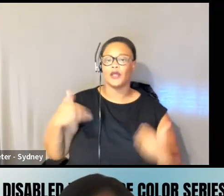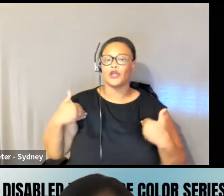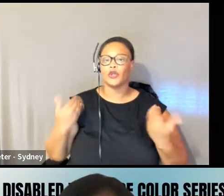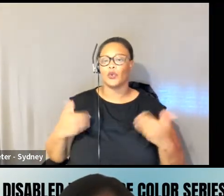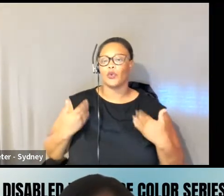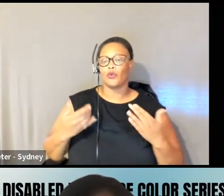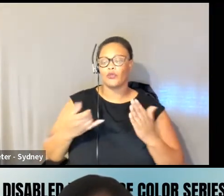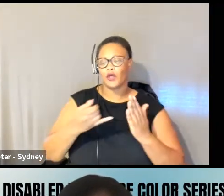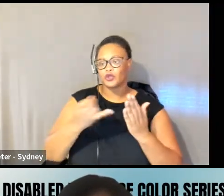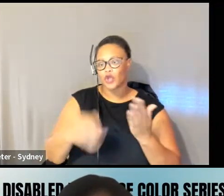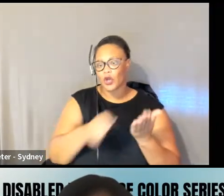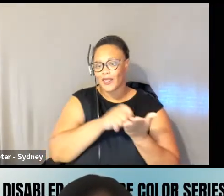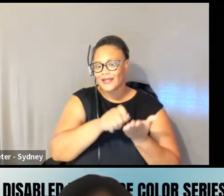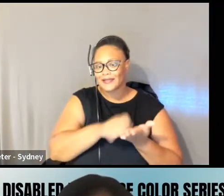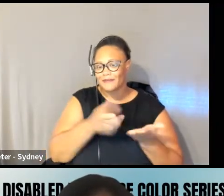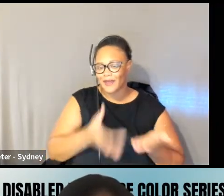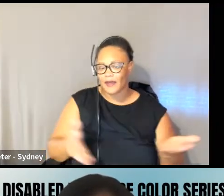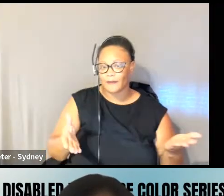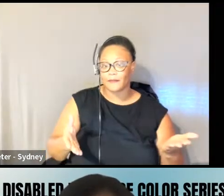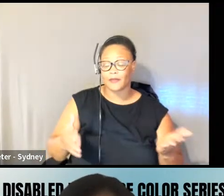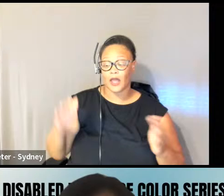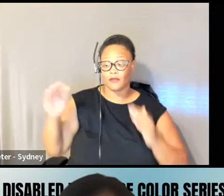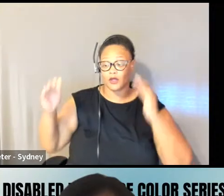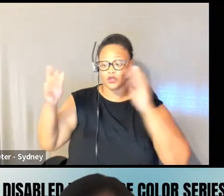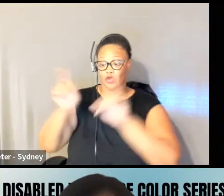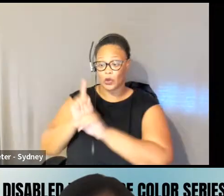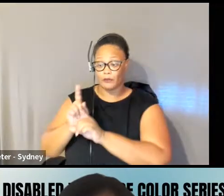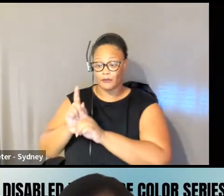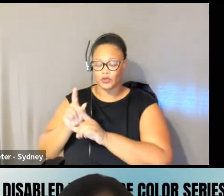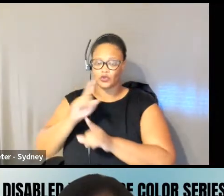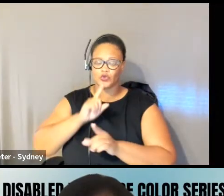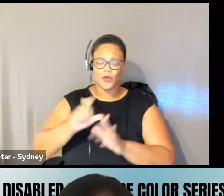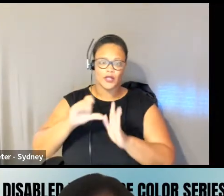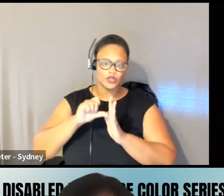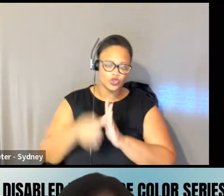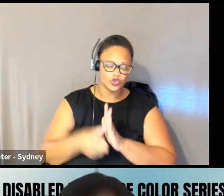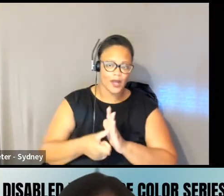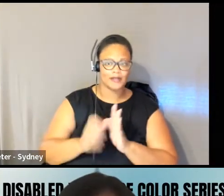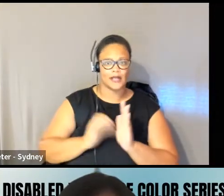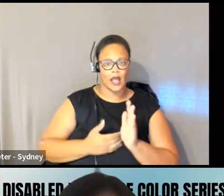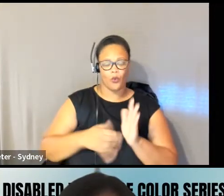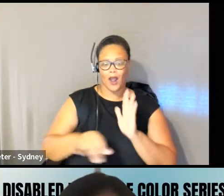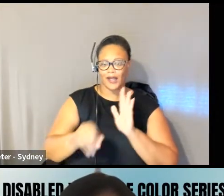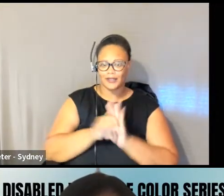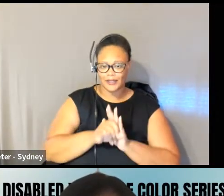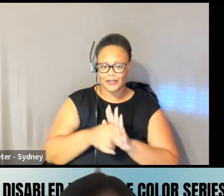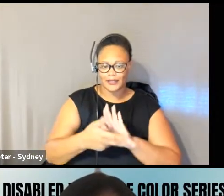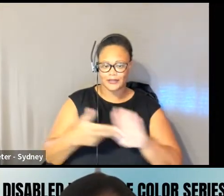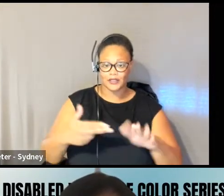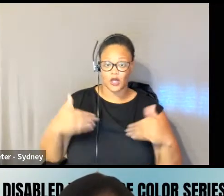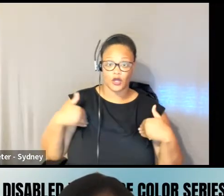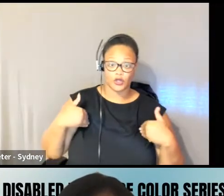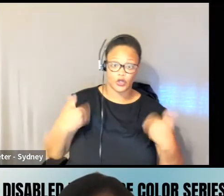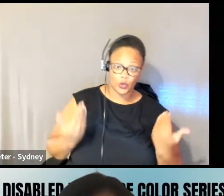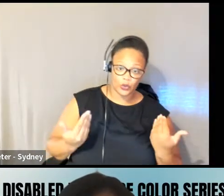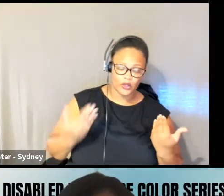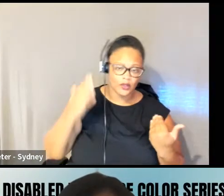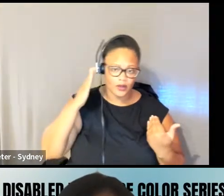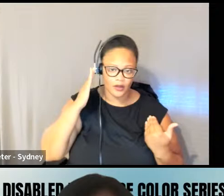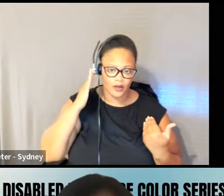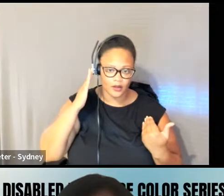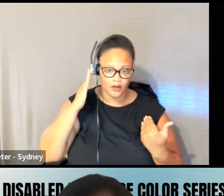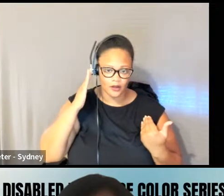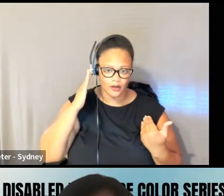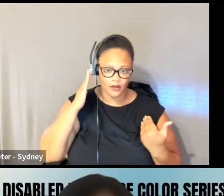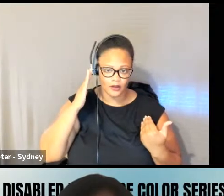point that the adult mentors like really stress is like that, like our identities as a youth and like the other spaces that we occupy